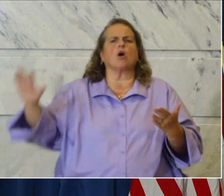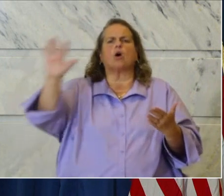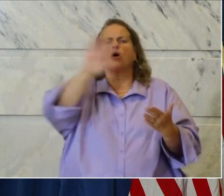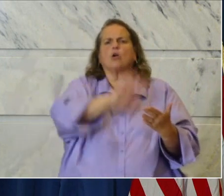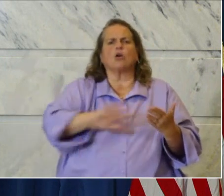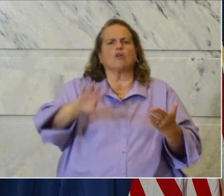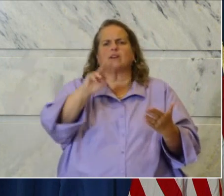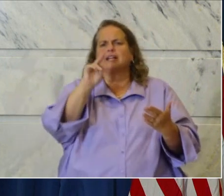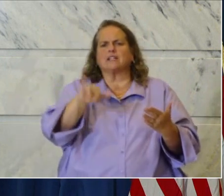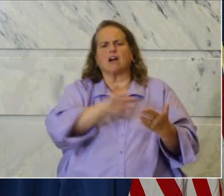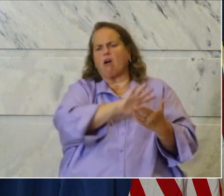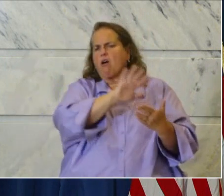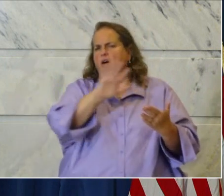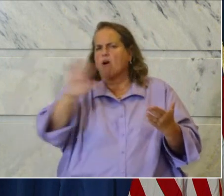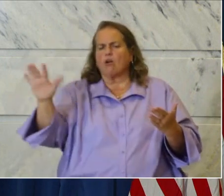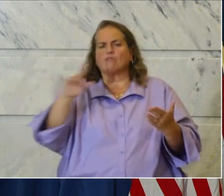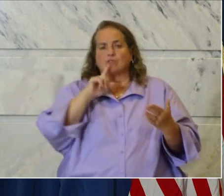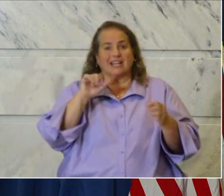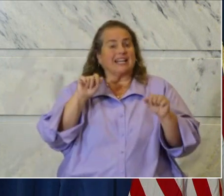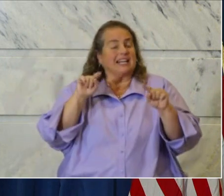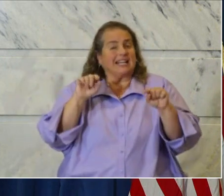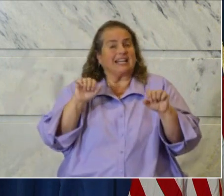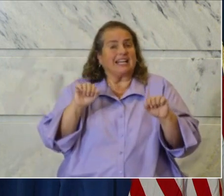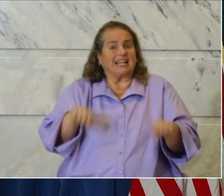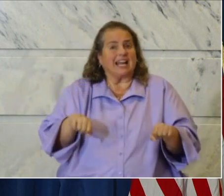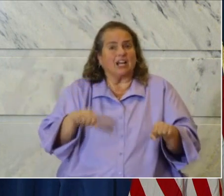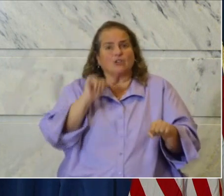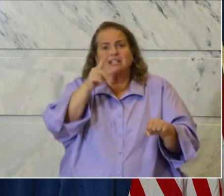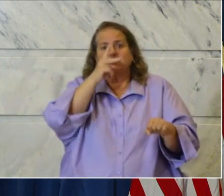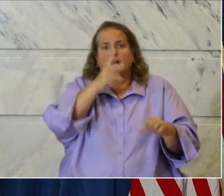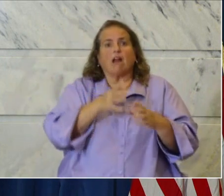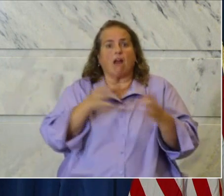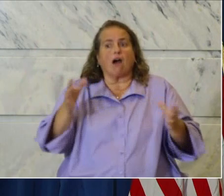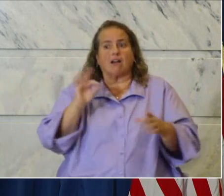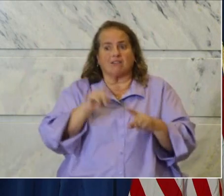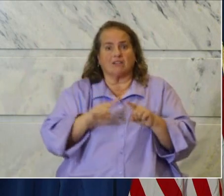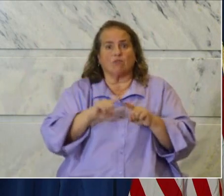absolutely everywhere, and you can see a lot of cases really fast.